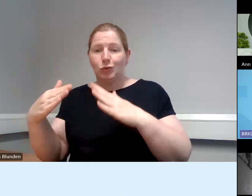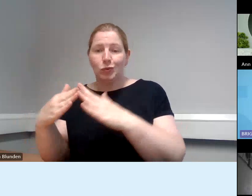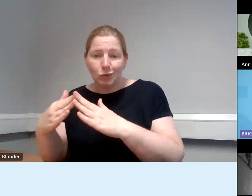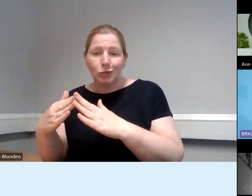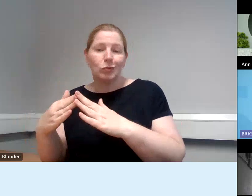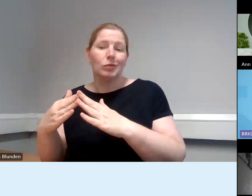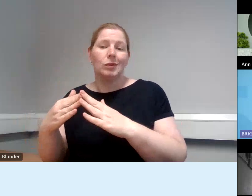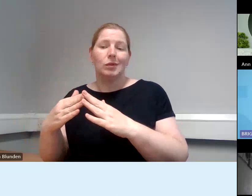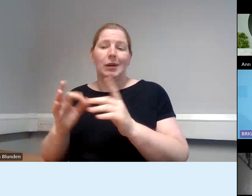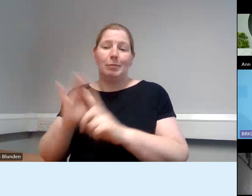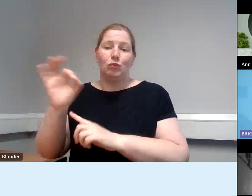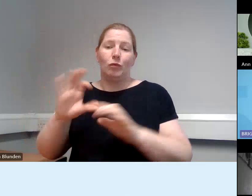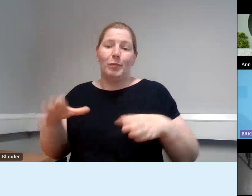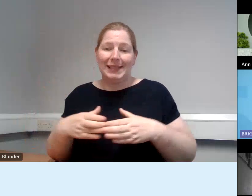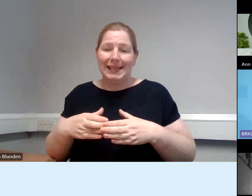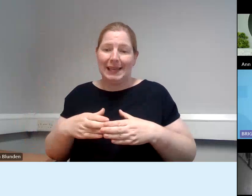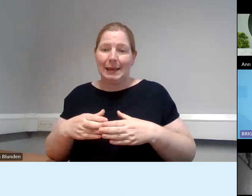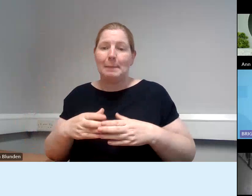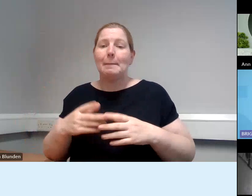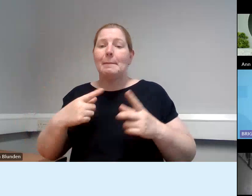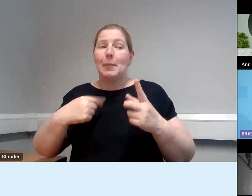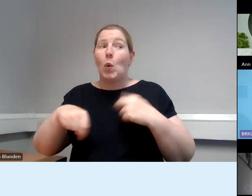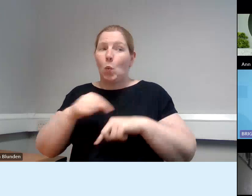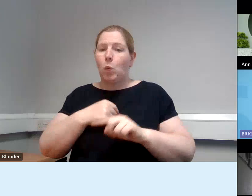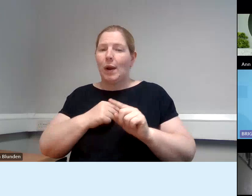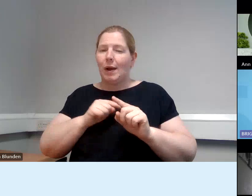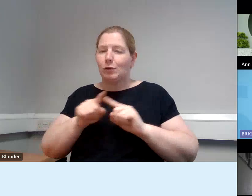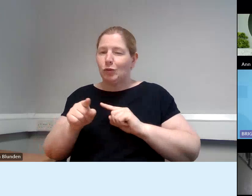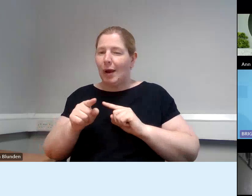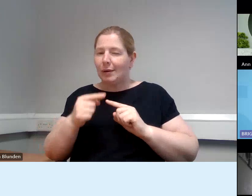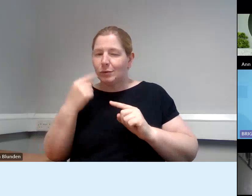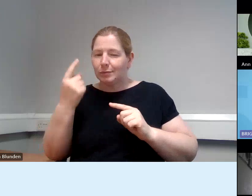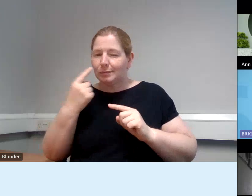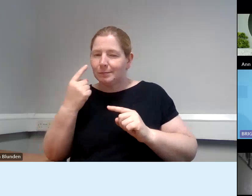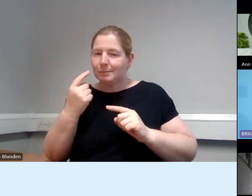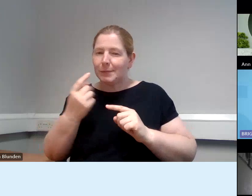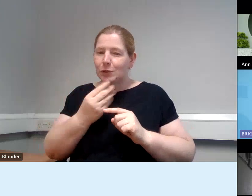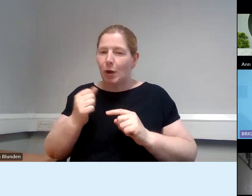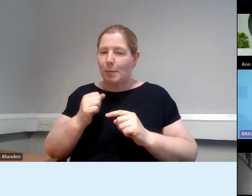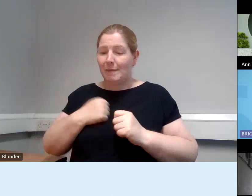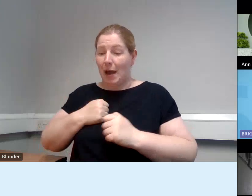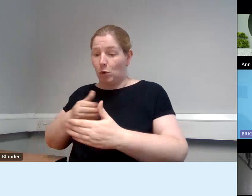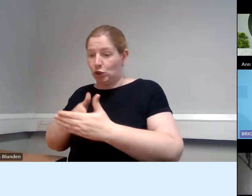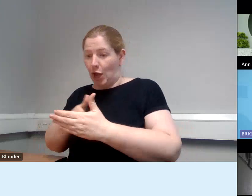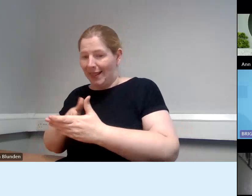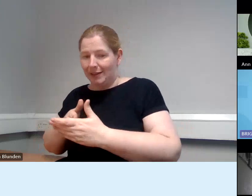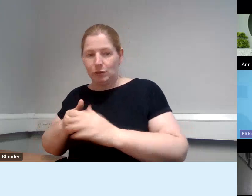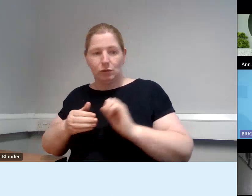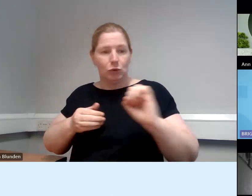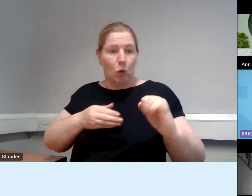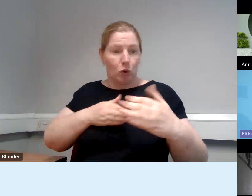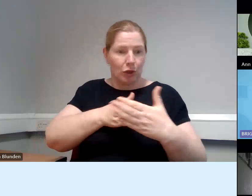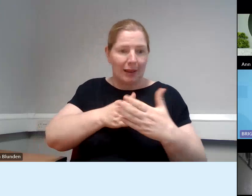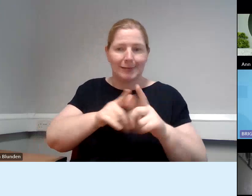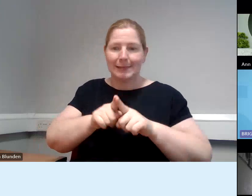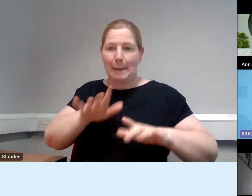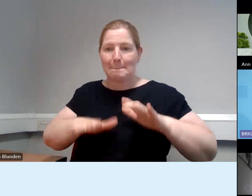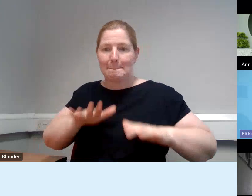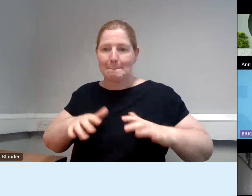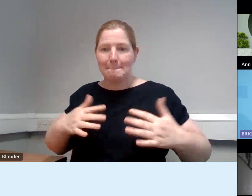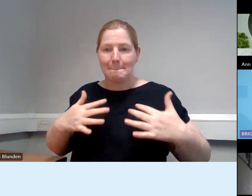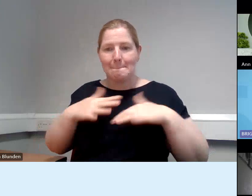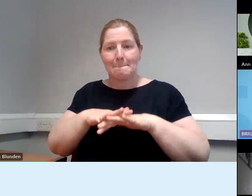some crossover, I think, in some of the challenges that you might have experienced, that they're